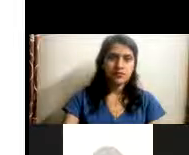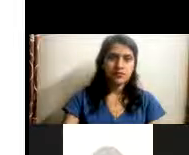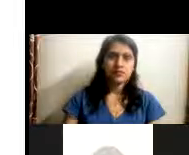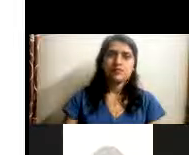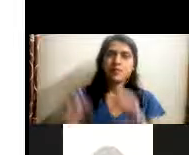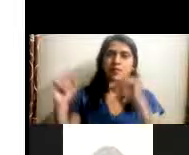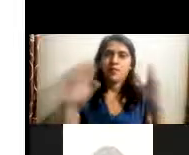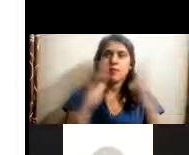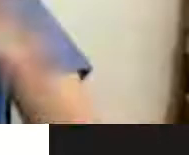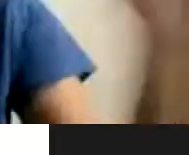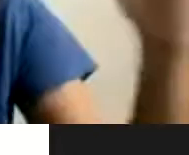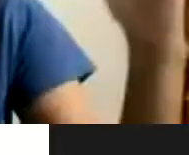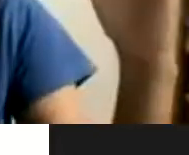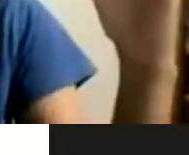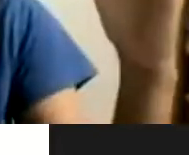mode.